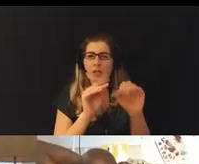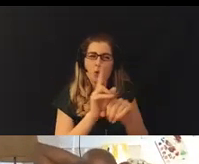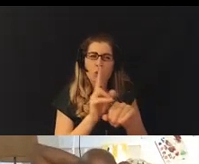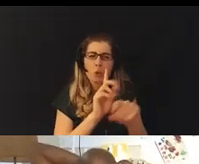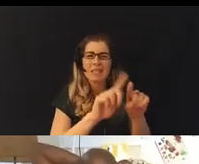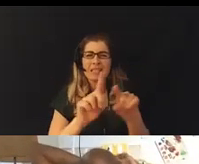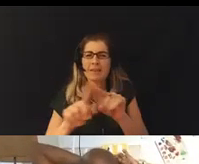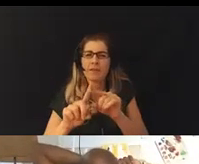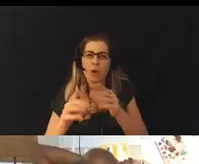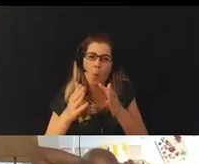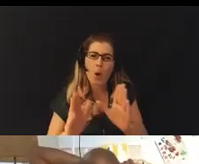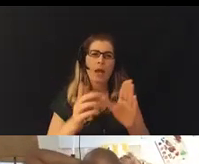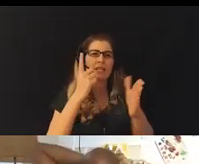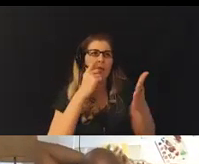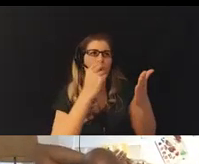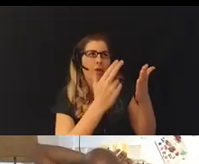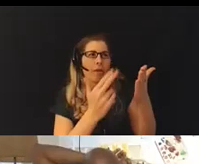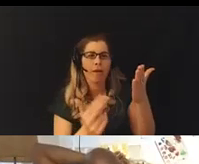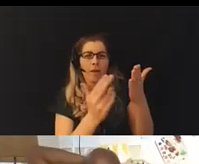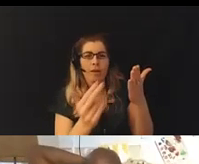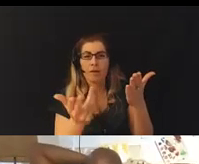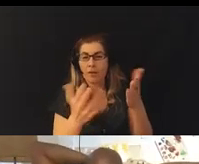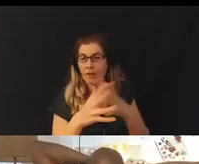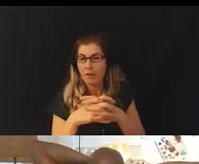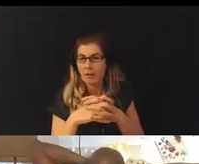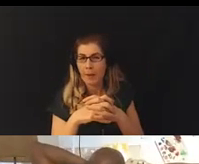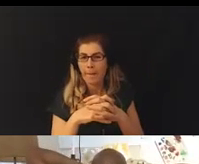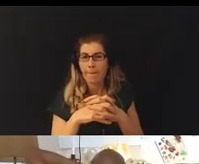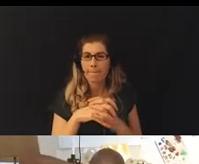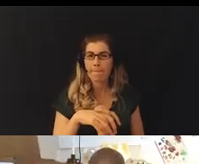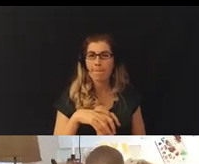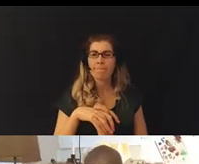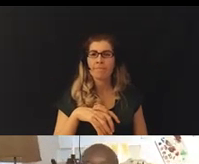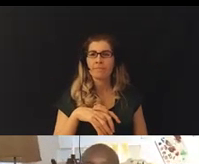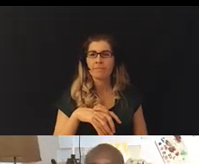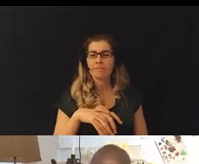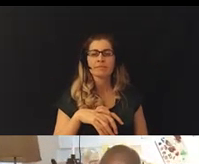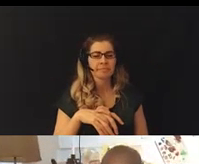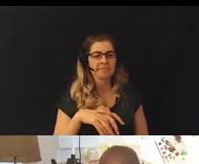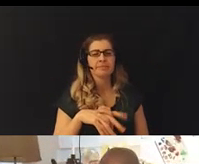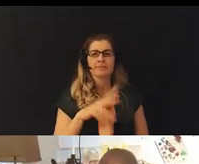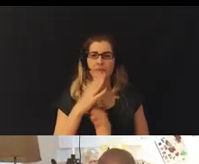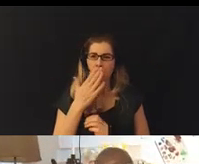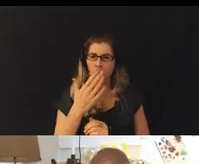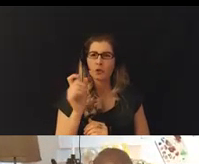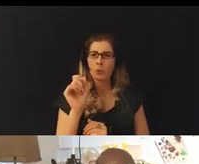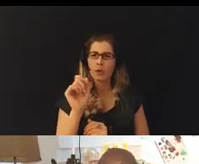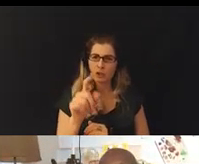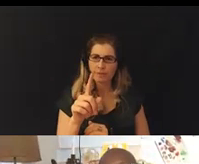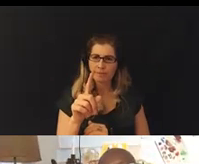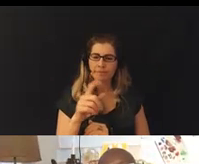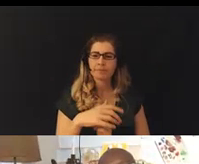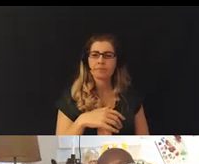different mediums to get it to express itself for them? That's a great question.